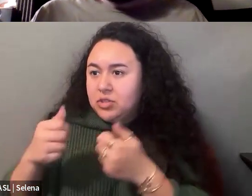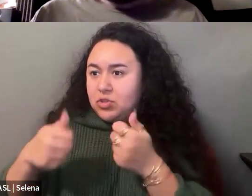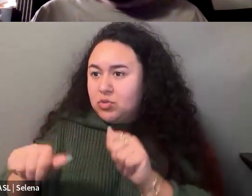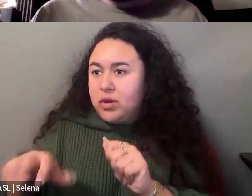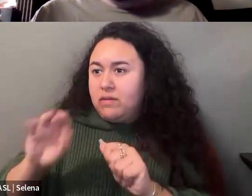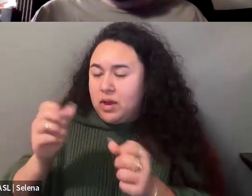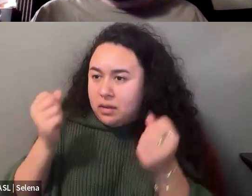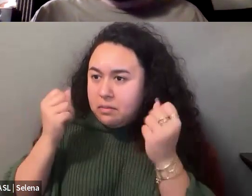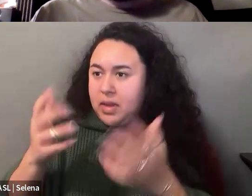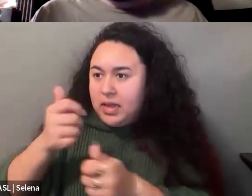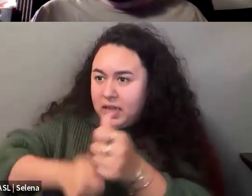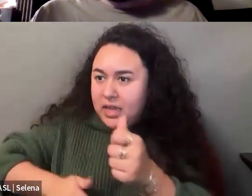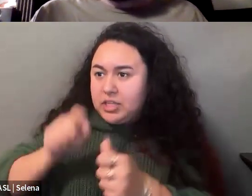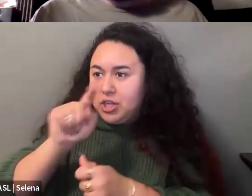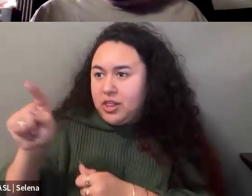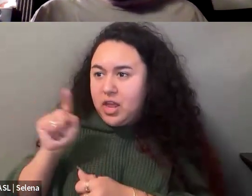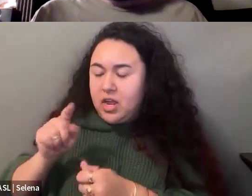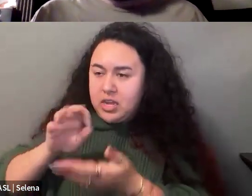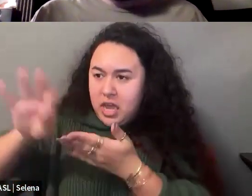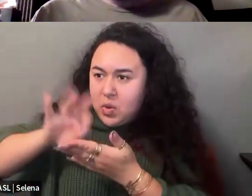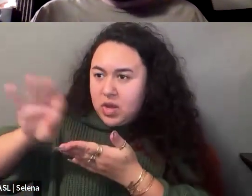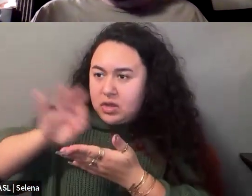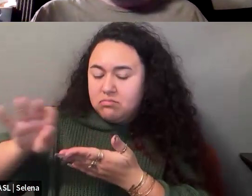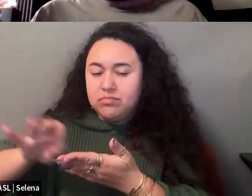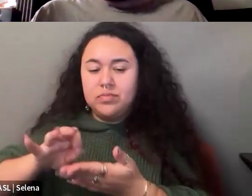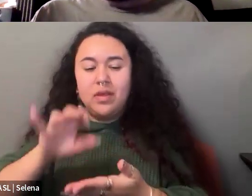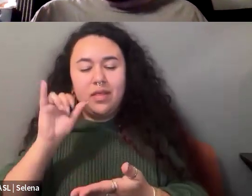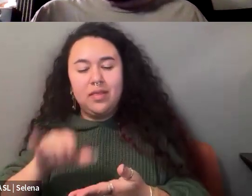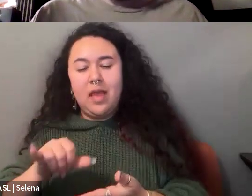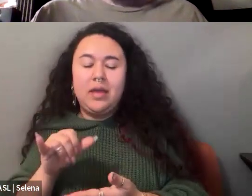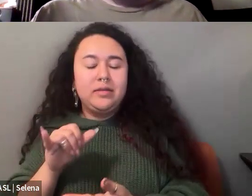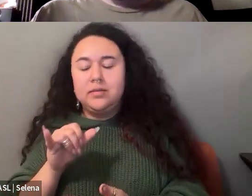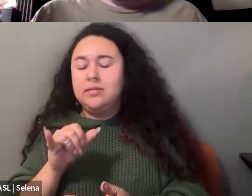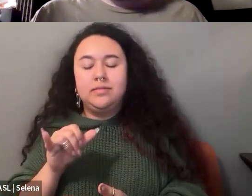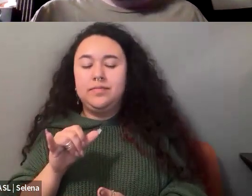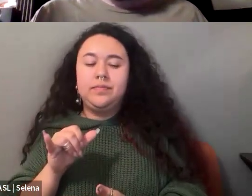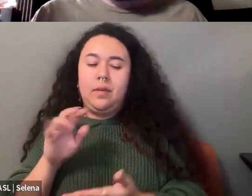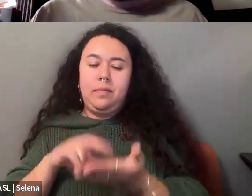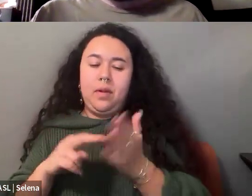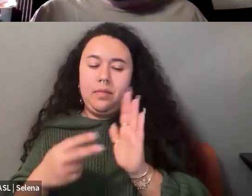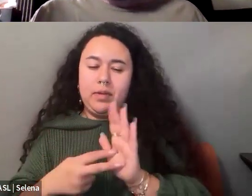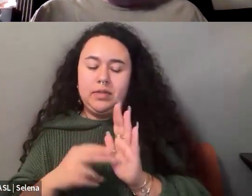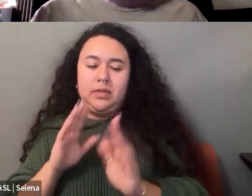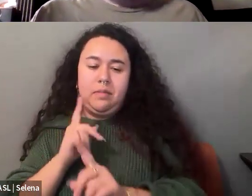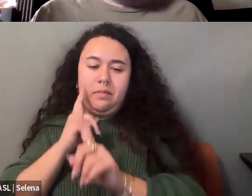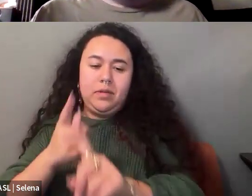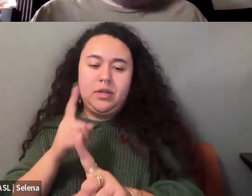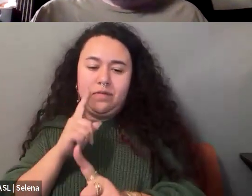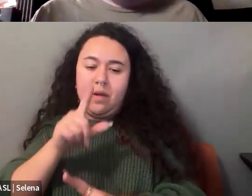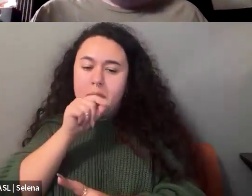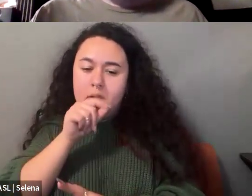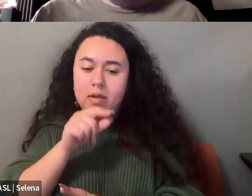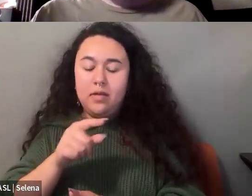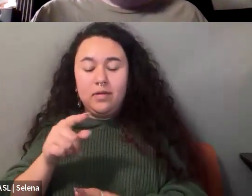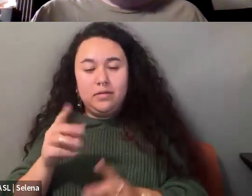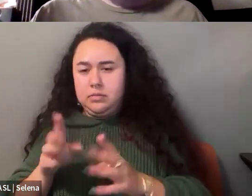find how many of each species there are, and that is kind of like our purpose, our mission in birding. And with